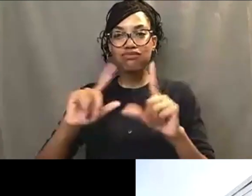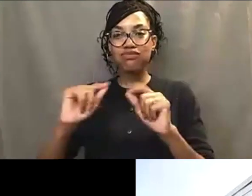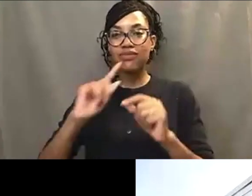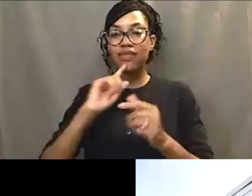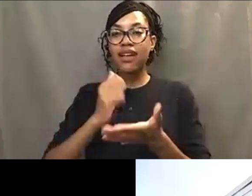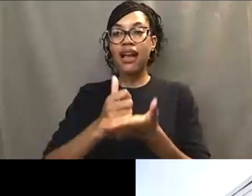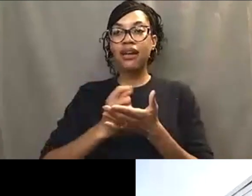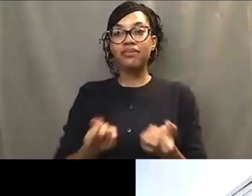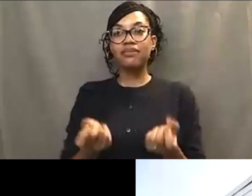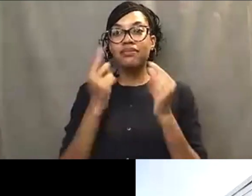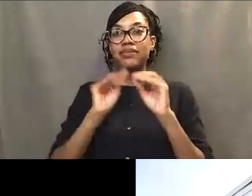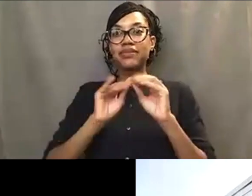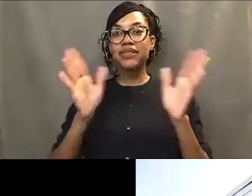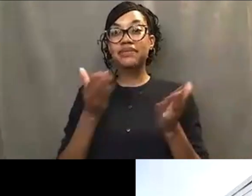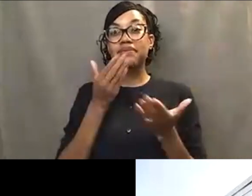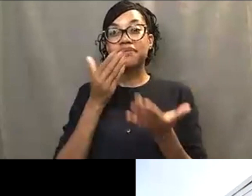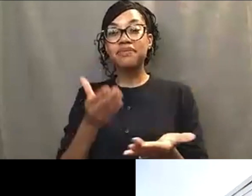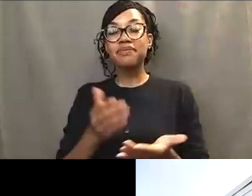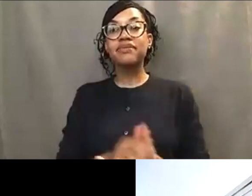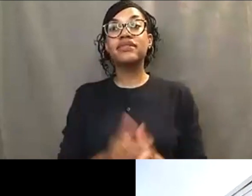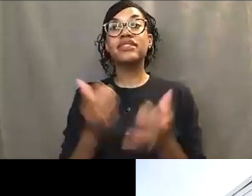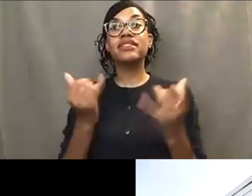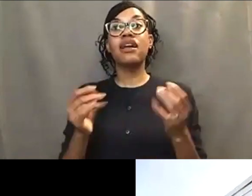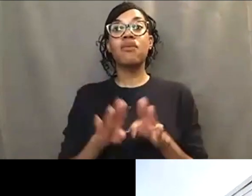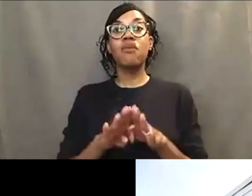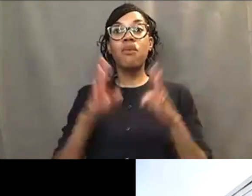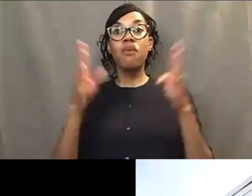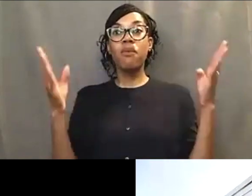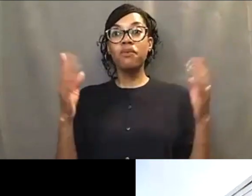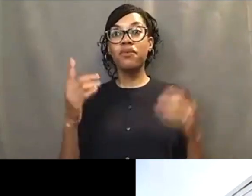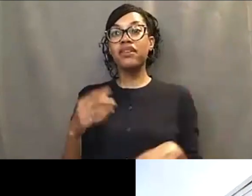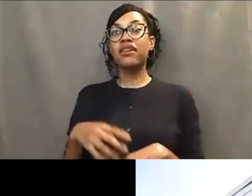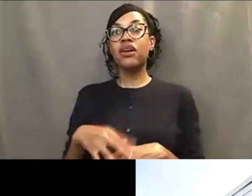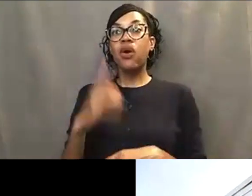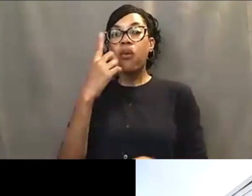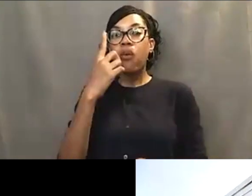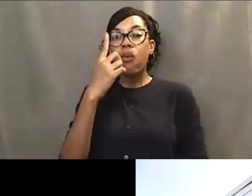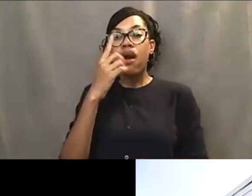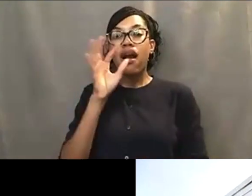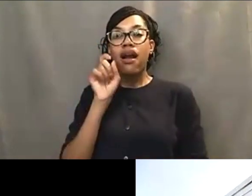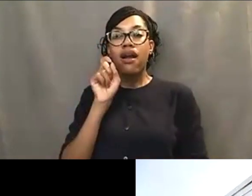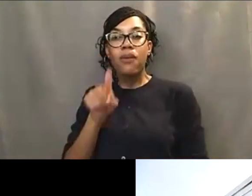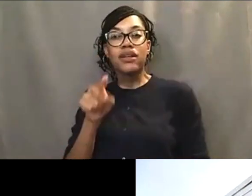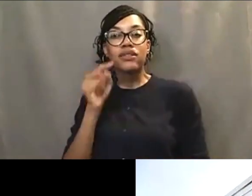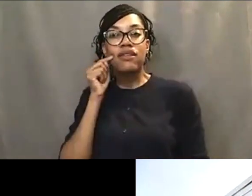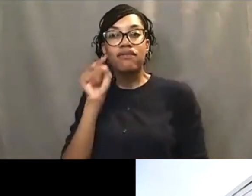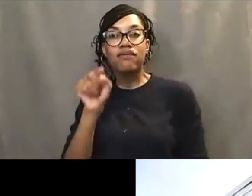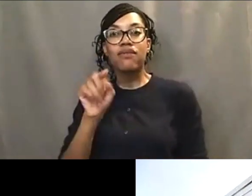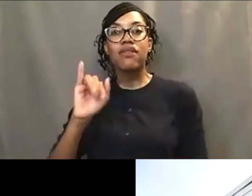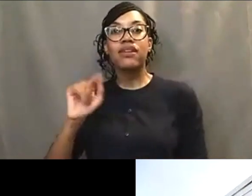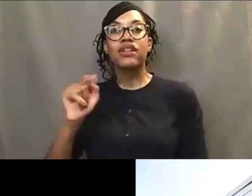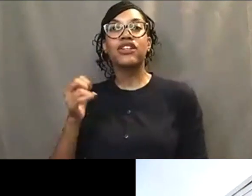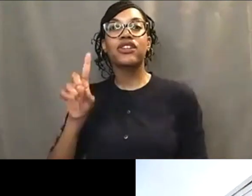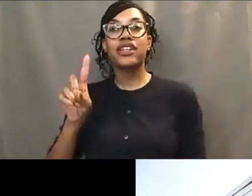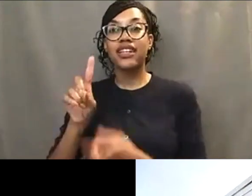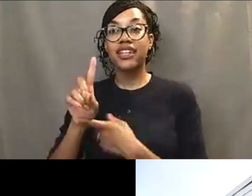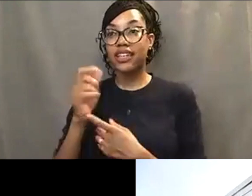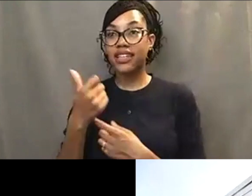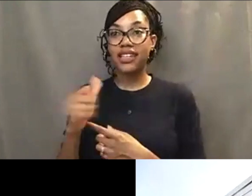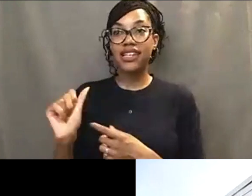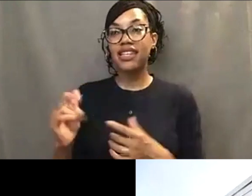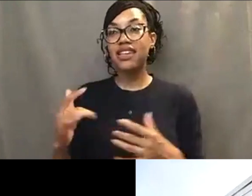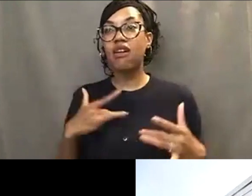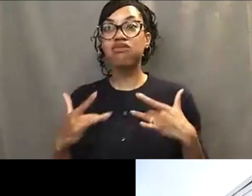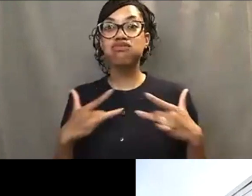I'll remind people that right now we'll open up the floor for one direct question. If anybody has a burning direct question for